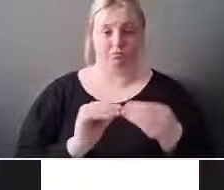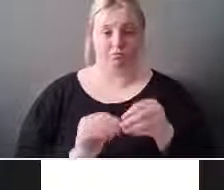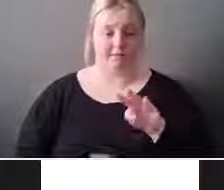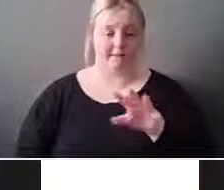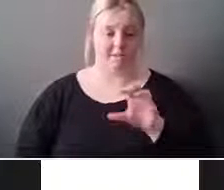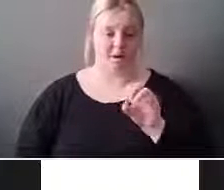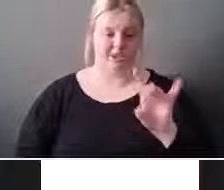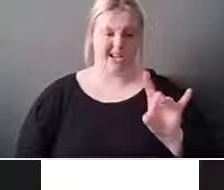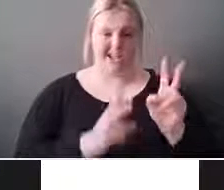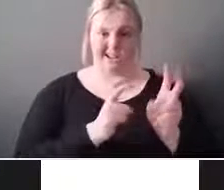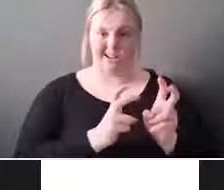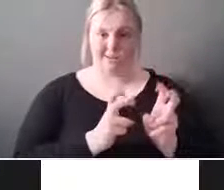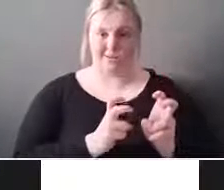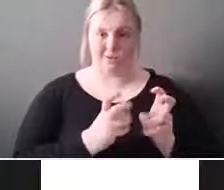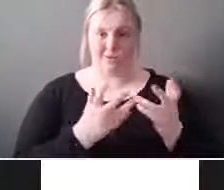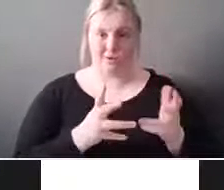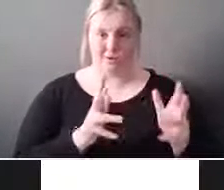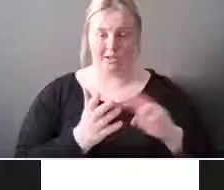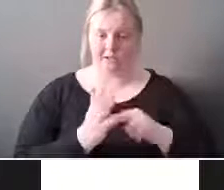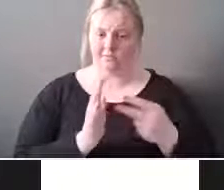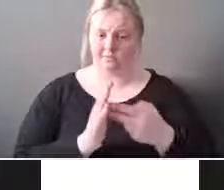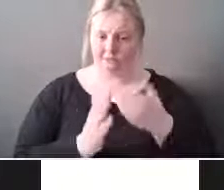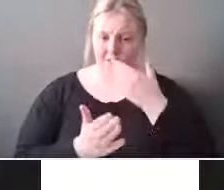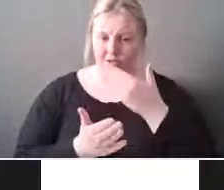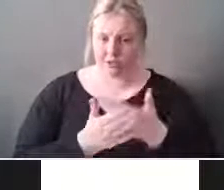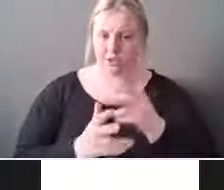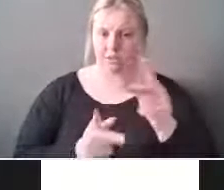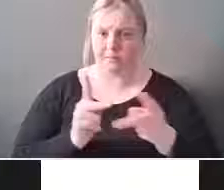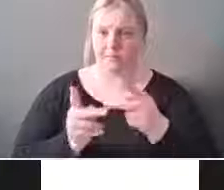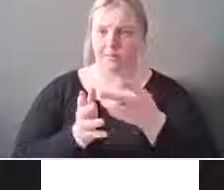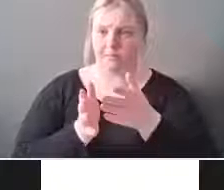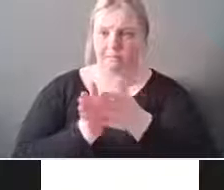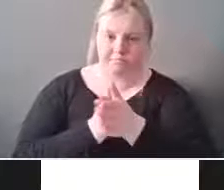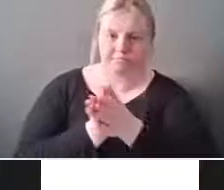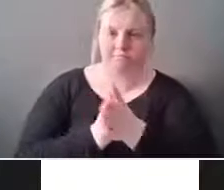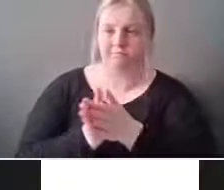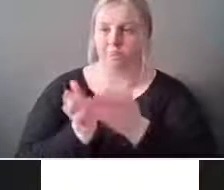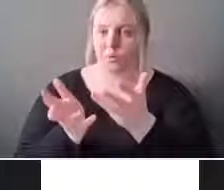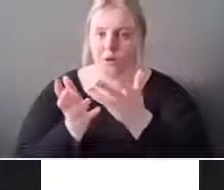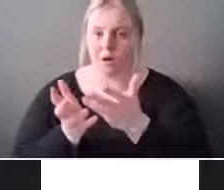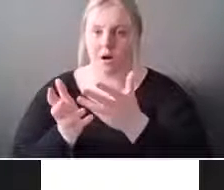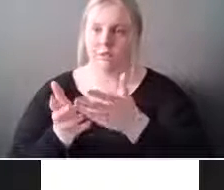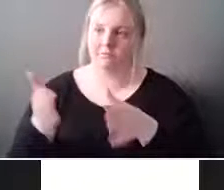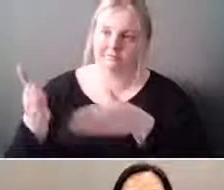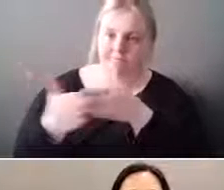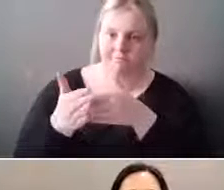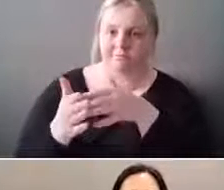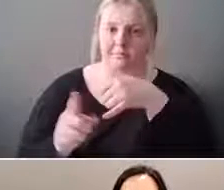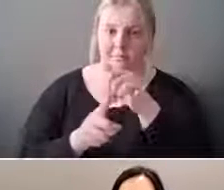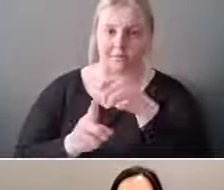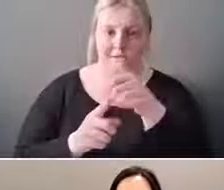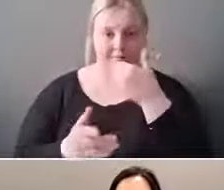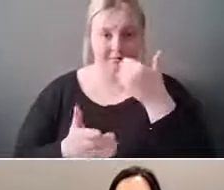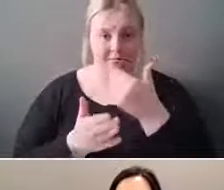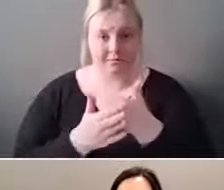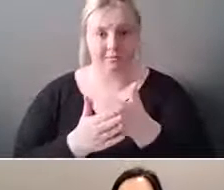really encouraging that people are trying to make efforts in order to prevent bullying behavior happening between older adults, and